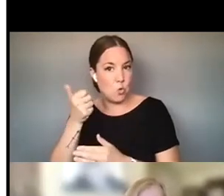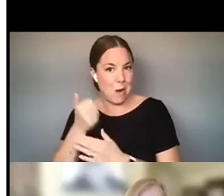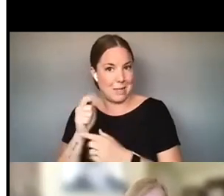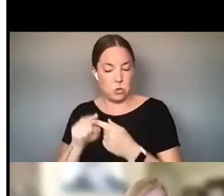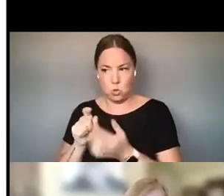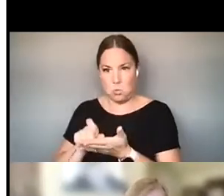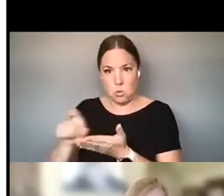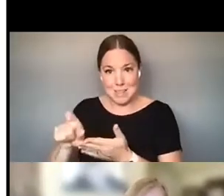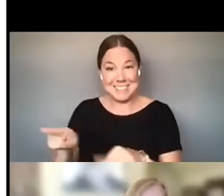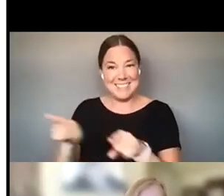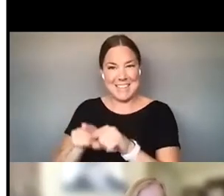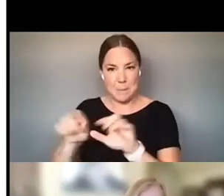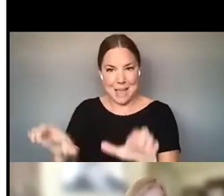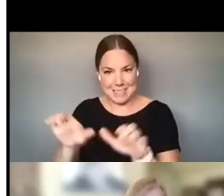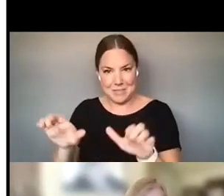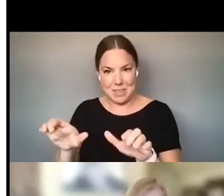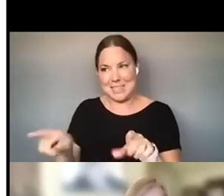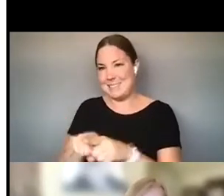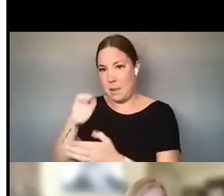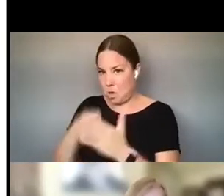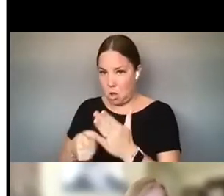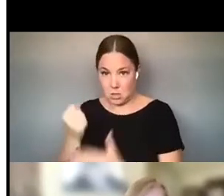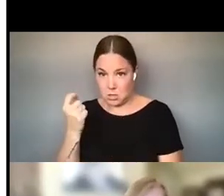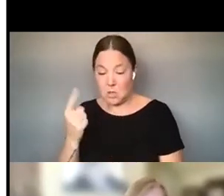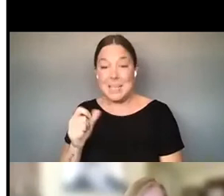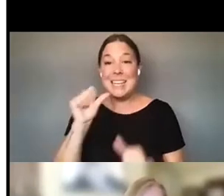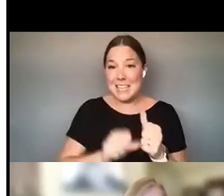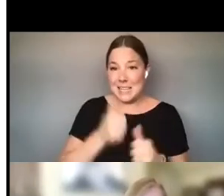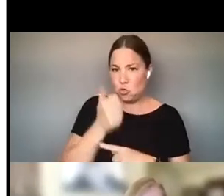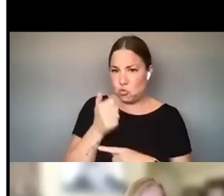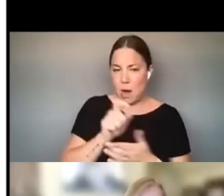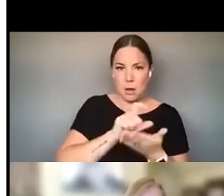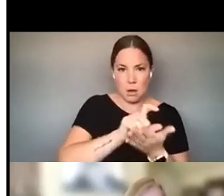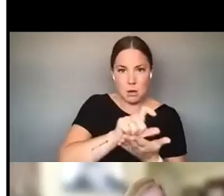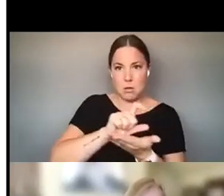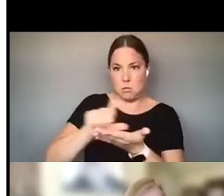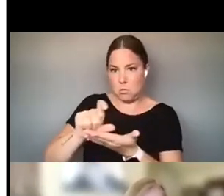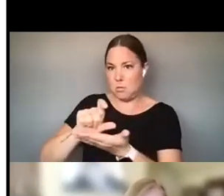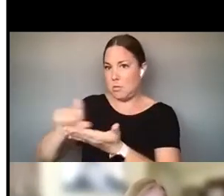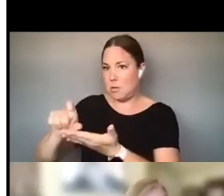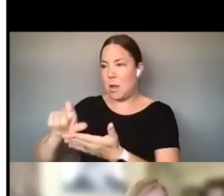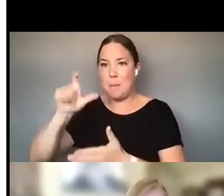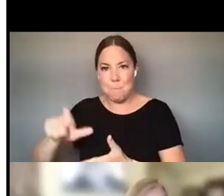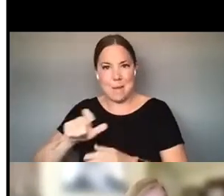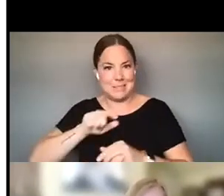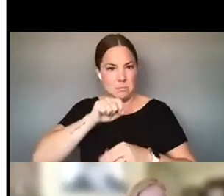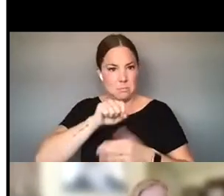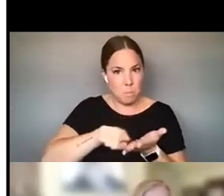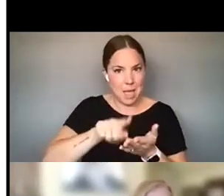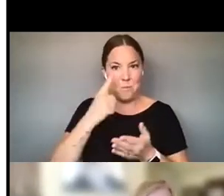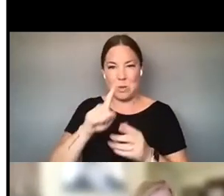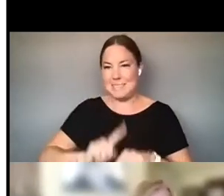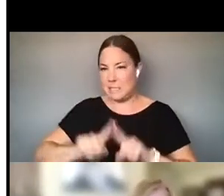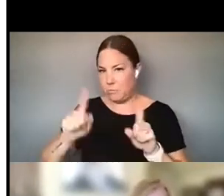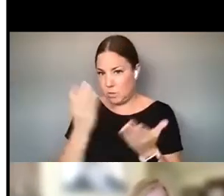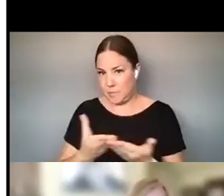or costs. Each grant should be funding something different. Additionally, you